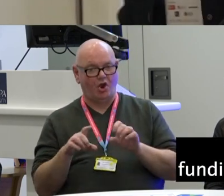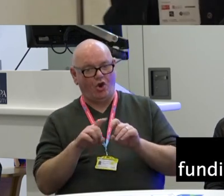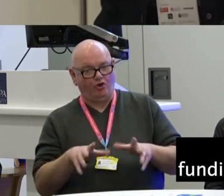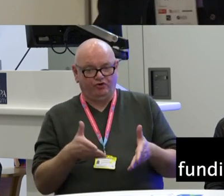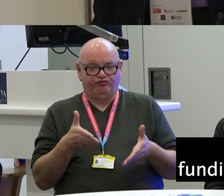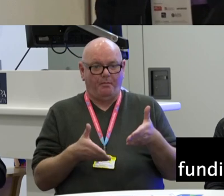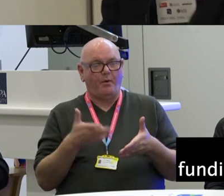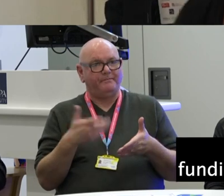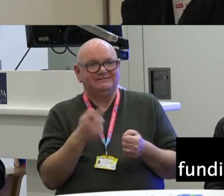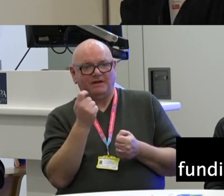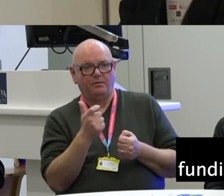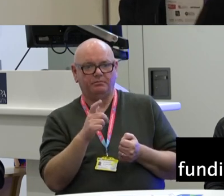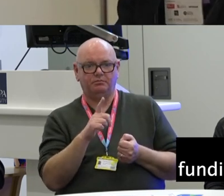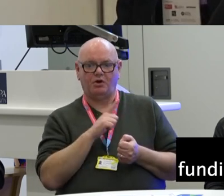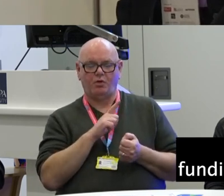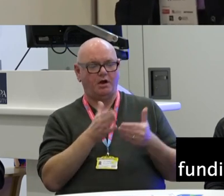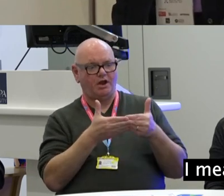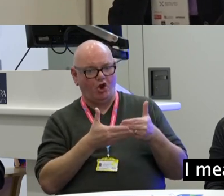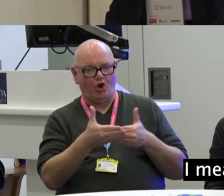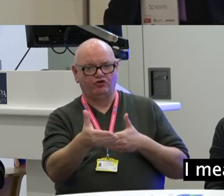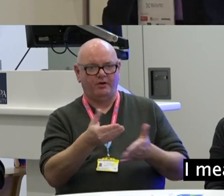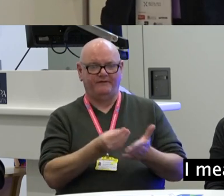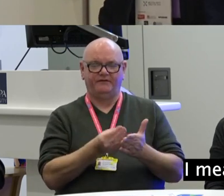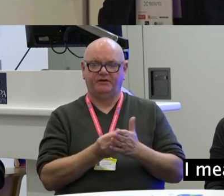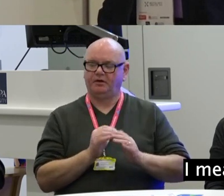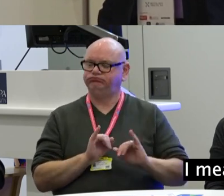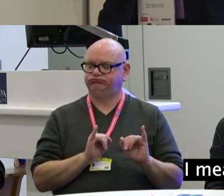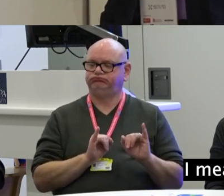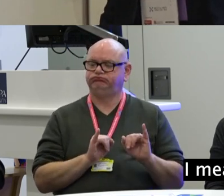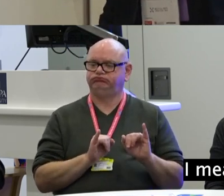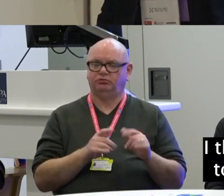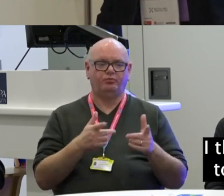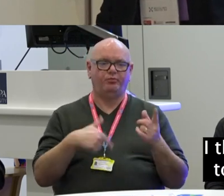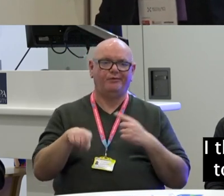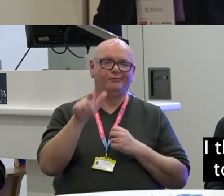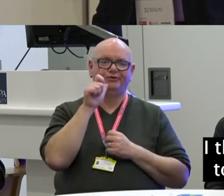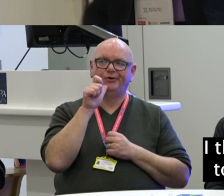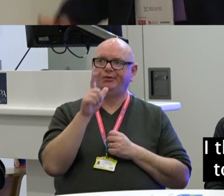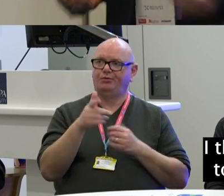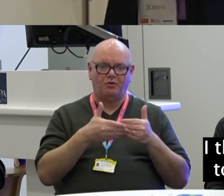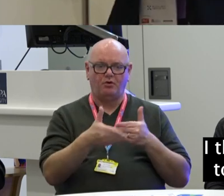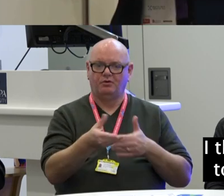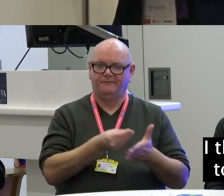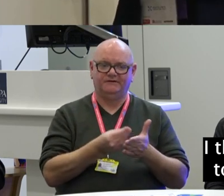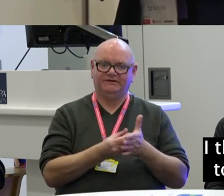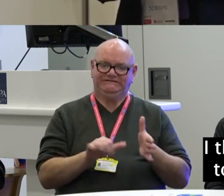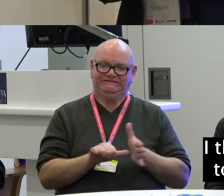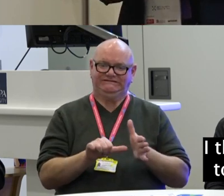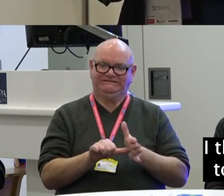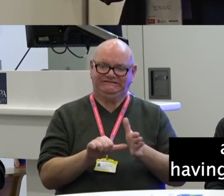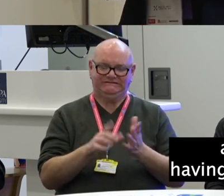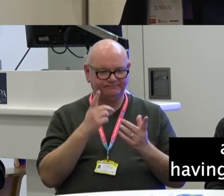things there. So long-term funding is a nightmare, isn't it? I mean, we all feel that. I think that we're starting to get a